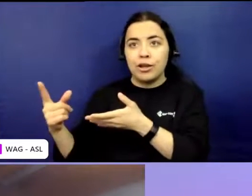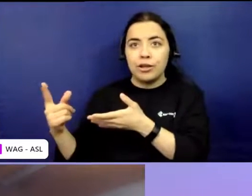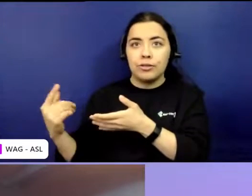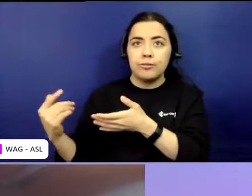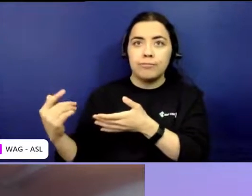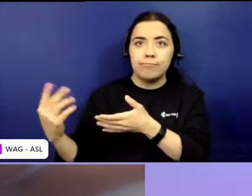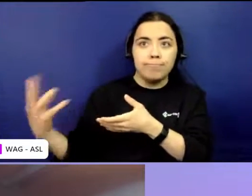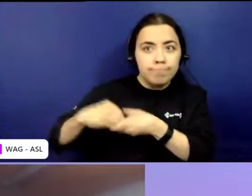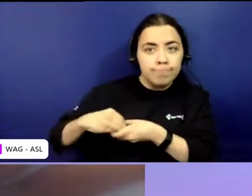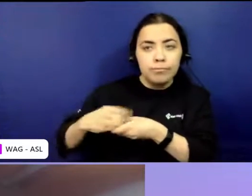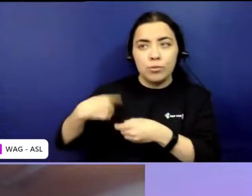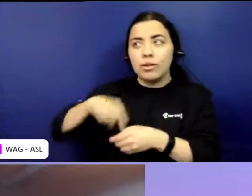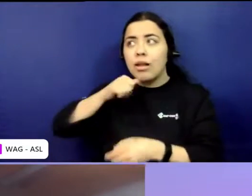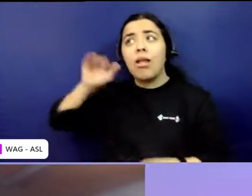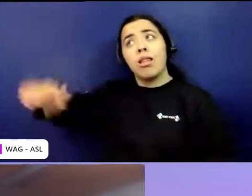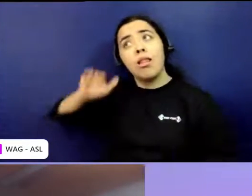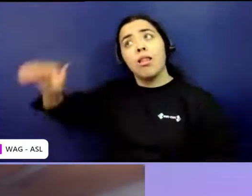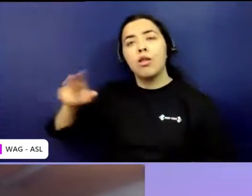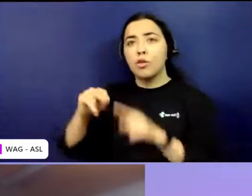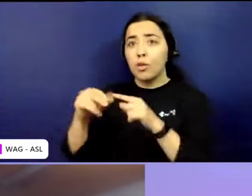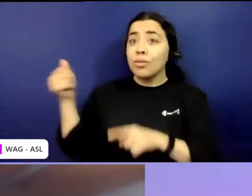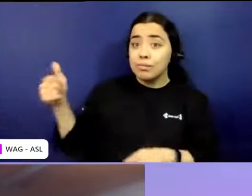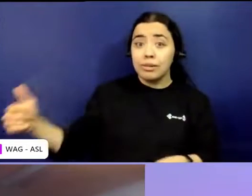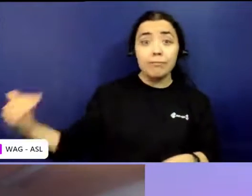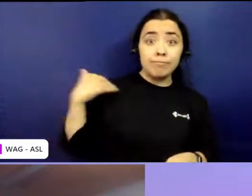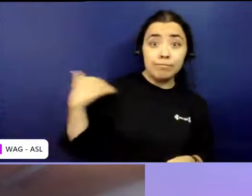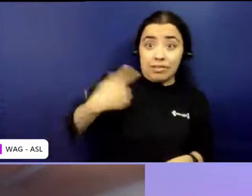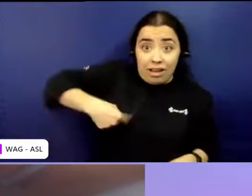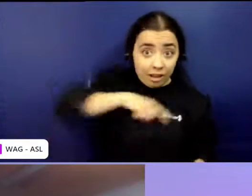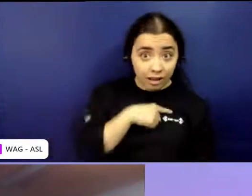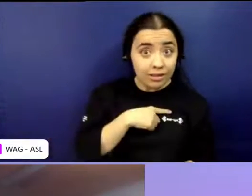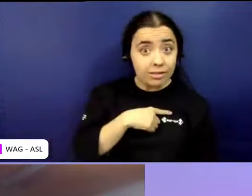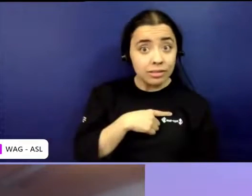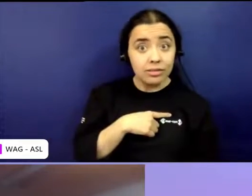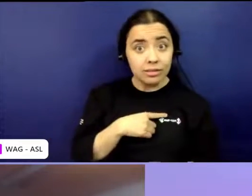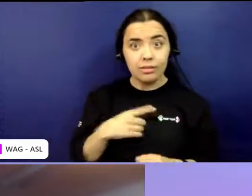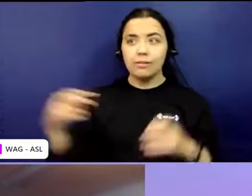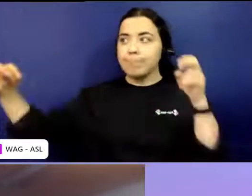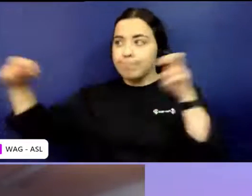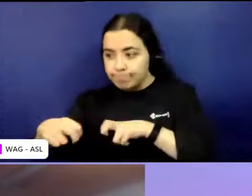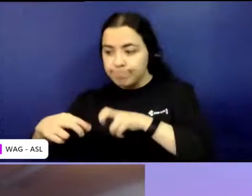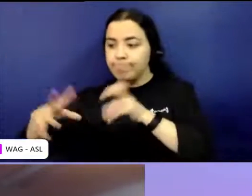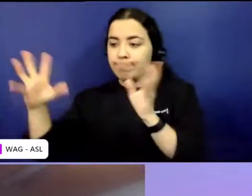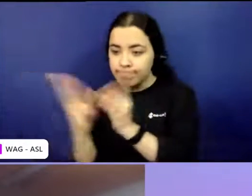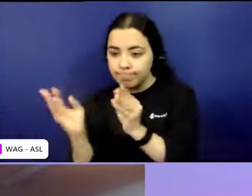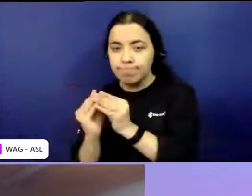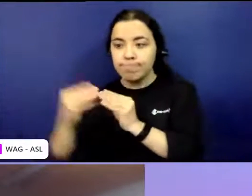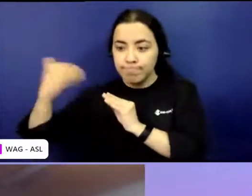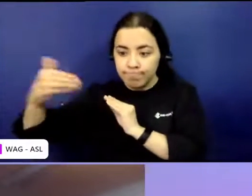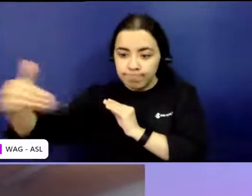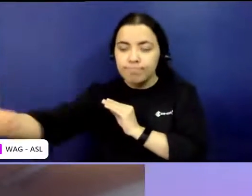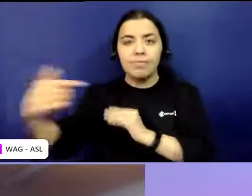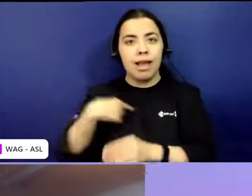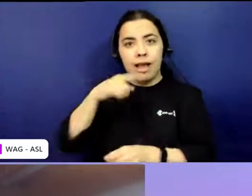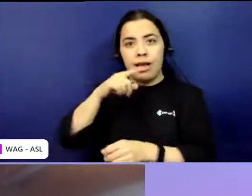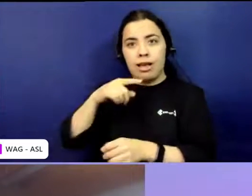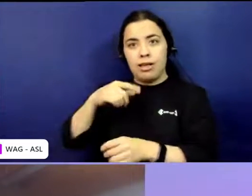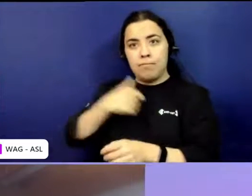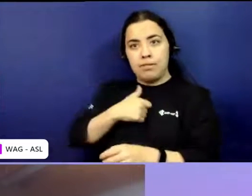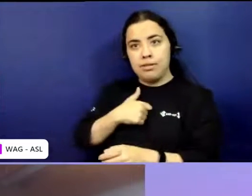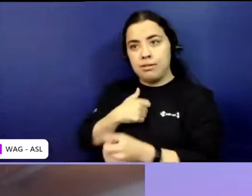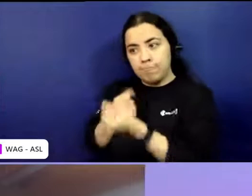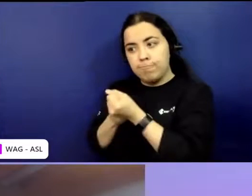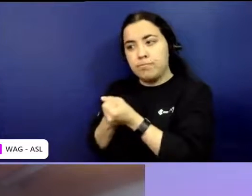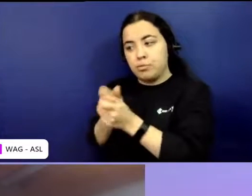down. They're asking for meetings with us. So I'm dedicated to a certain team. Like I said, like